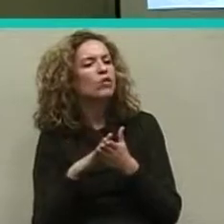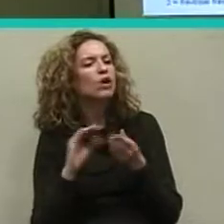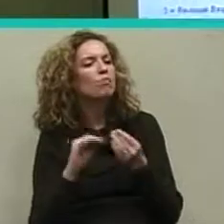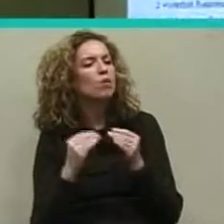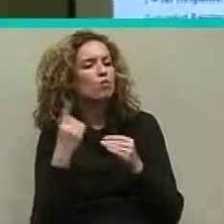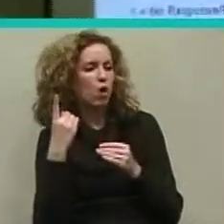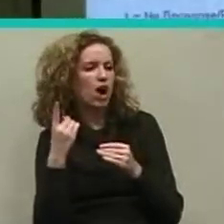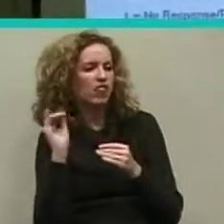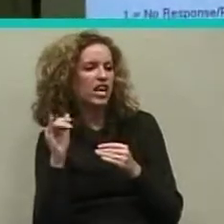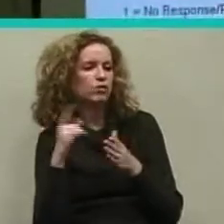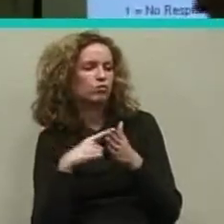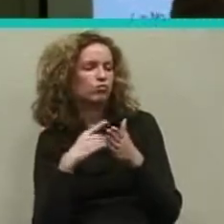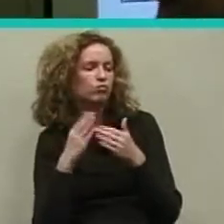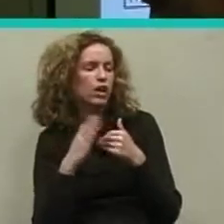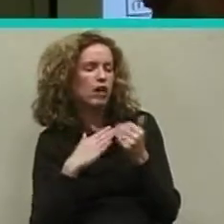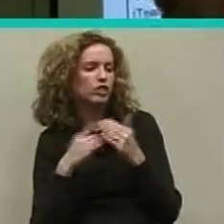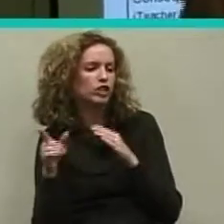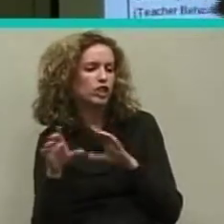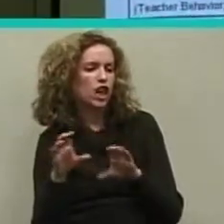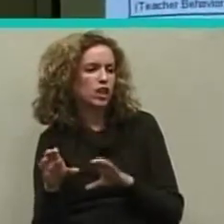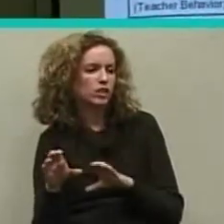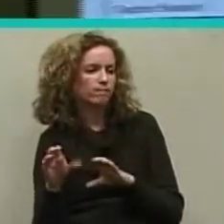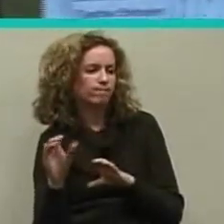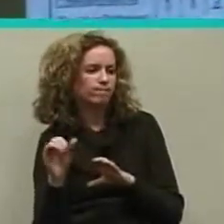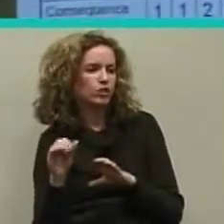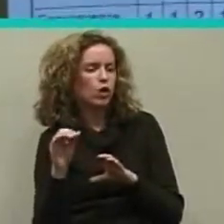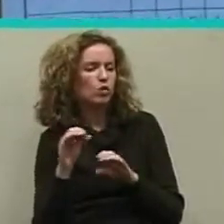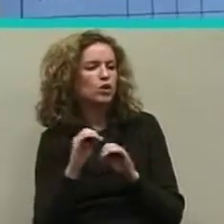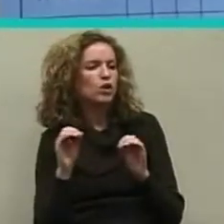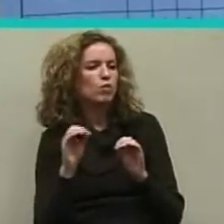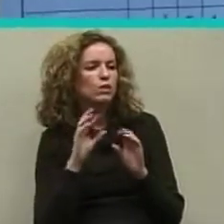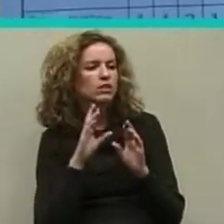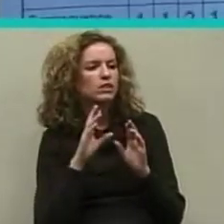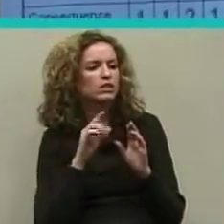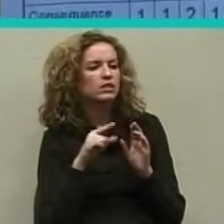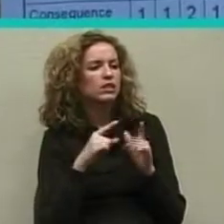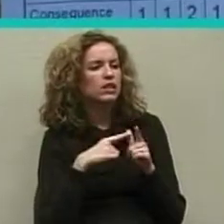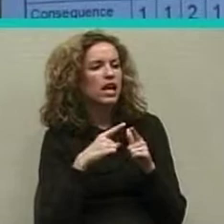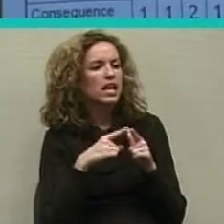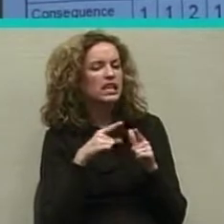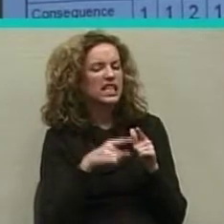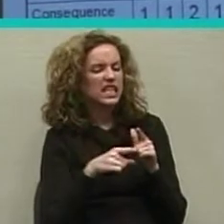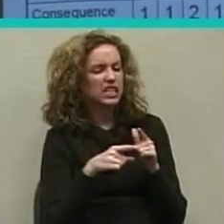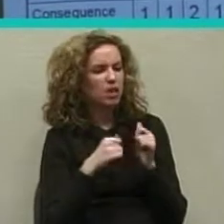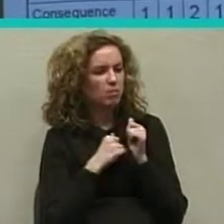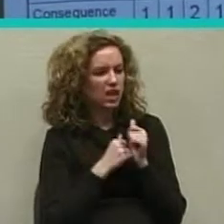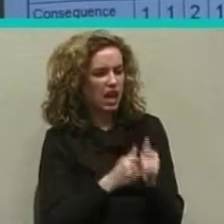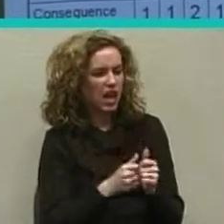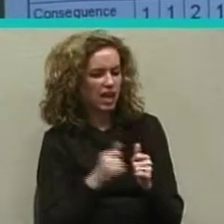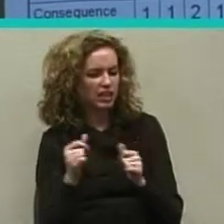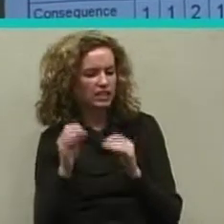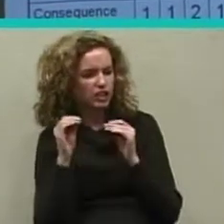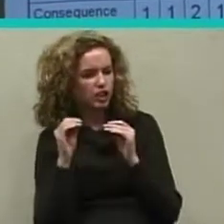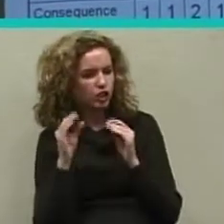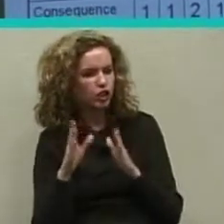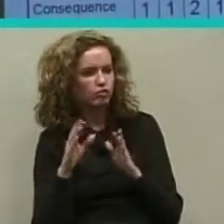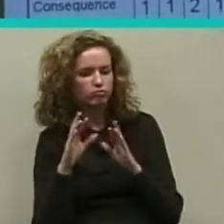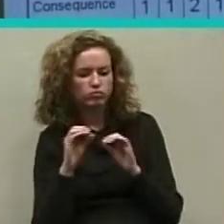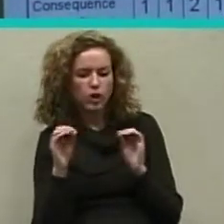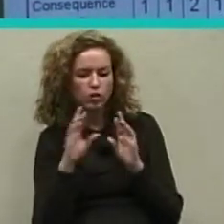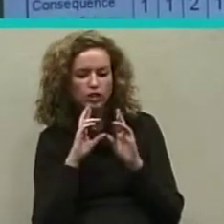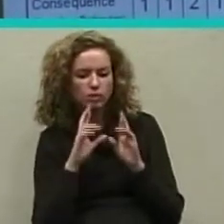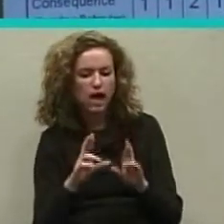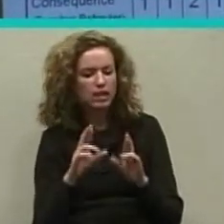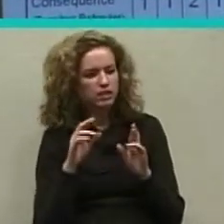response. All right? We just keep on going. Next time the kid got a request, he complied. Teacher did no response. Next time there